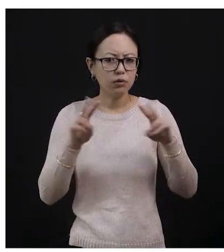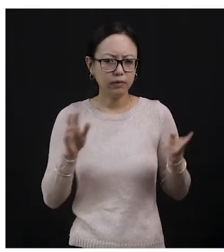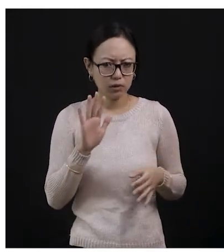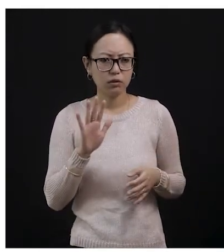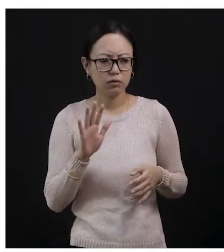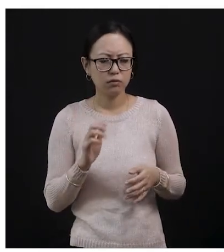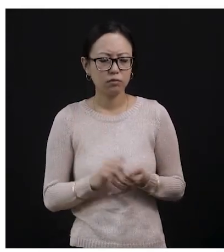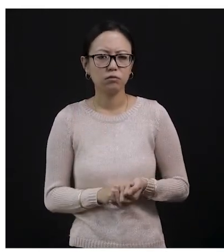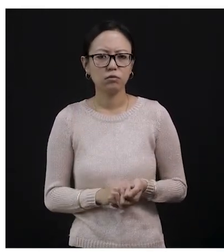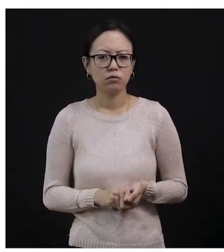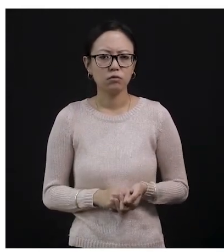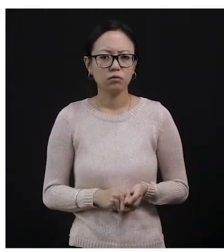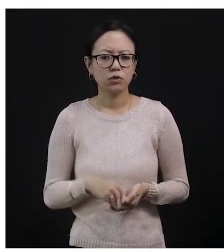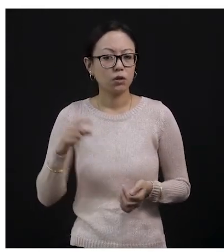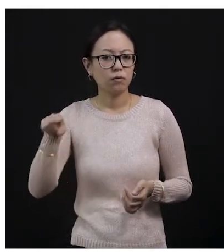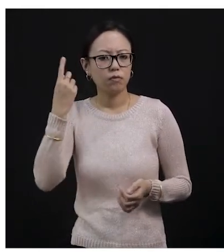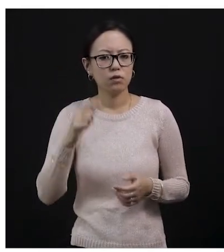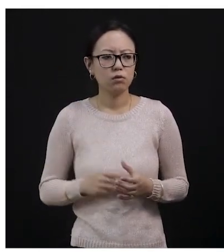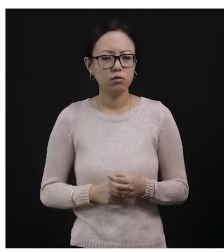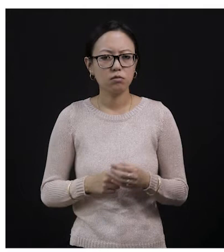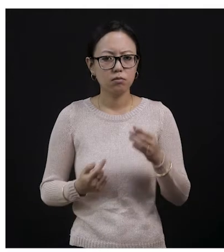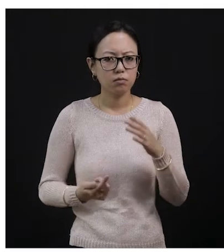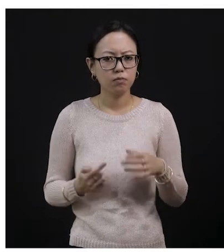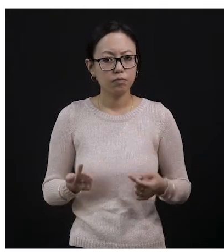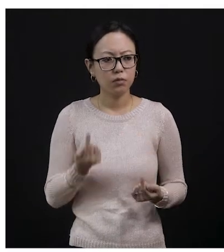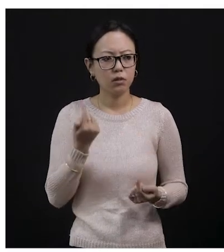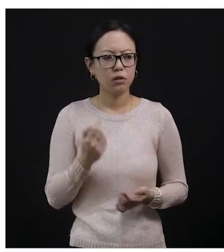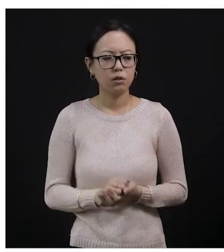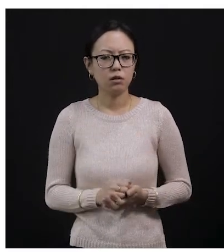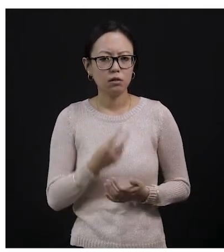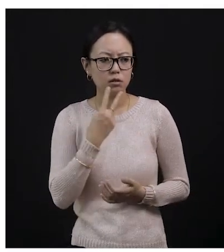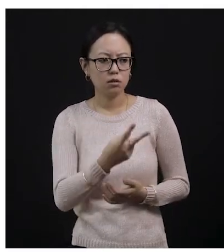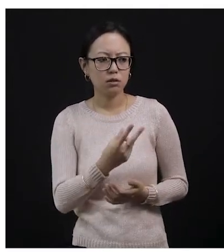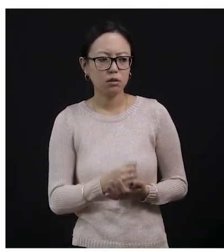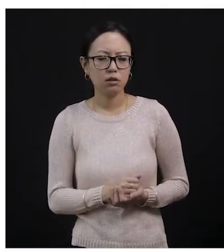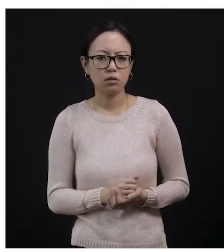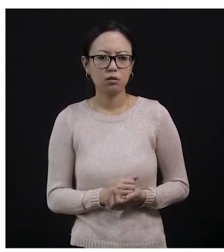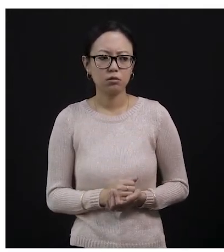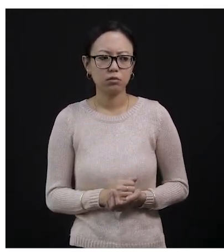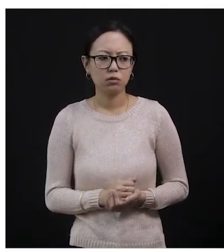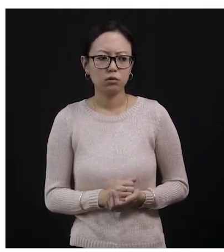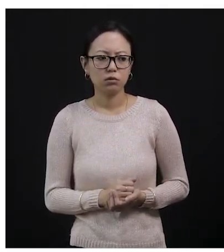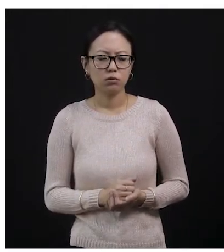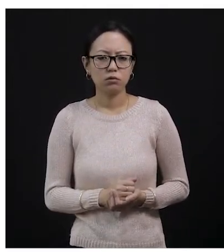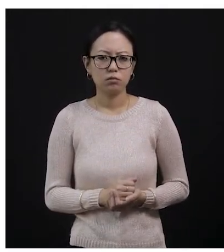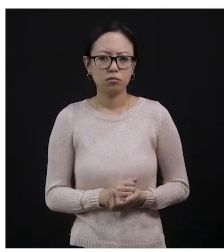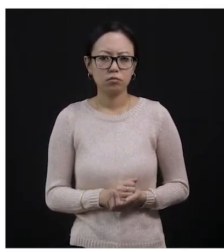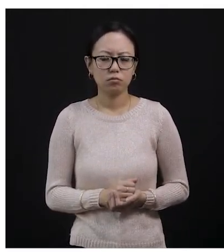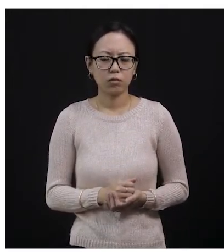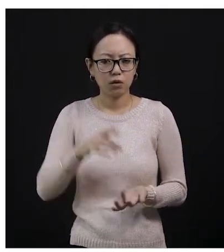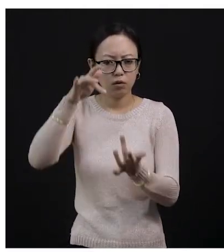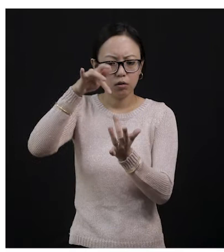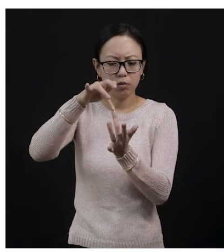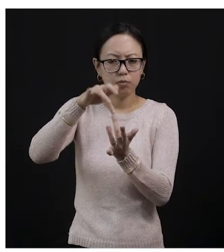see any difference here? In this root, there is a main root, okay? This one that I'm pointing